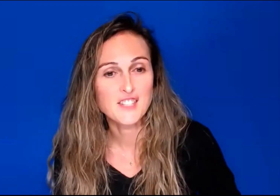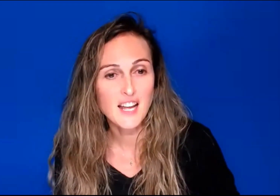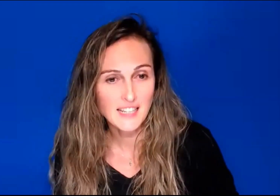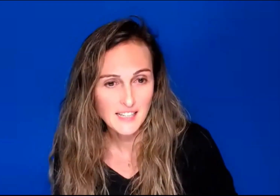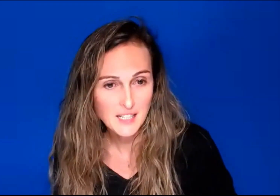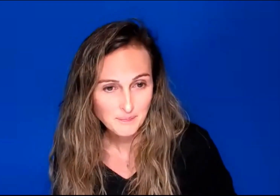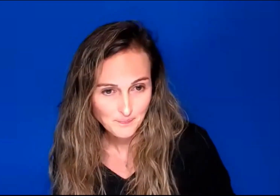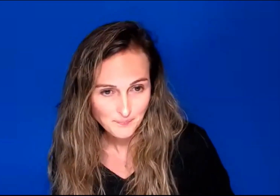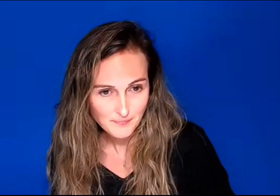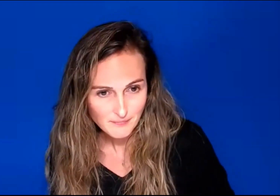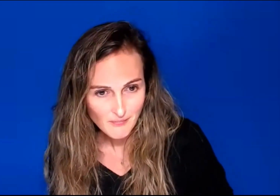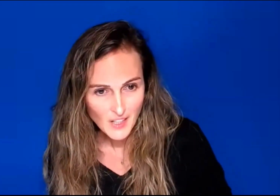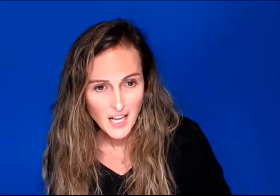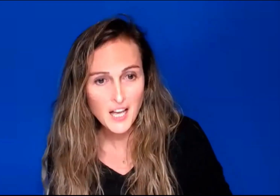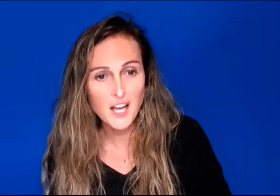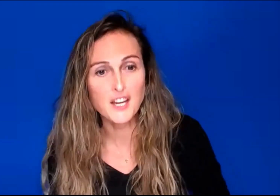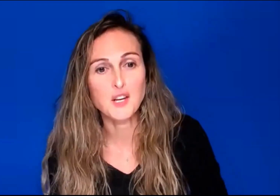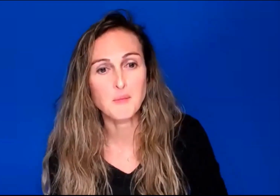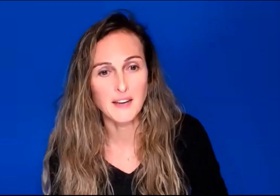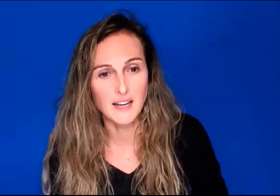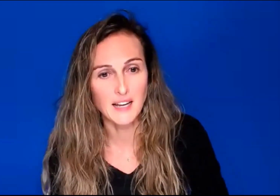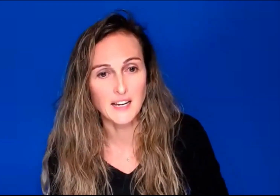I studied